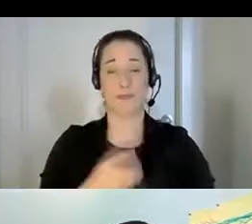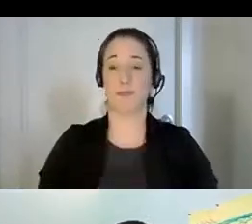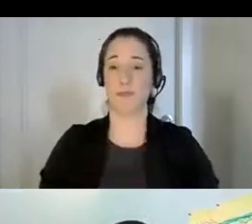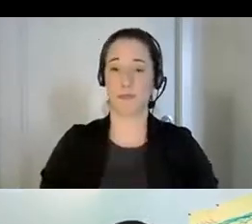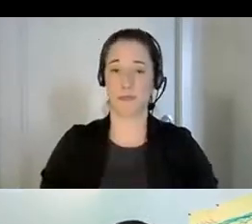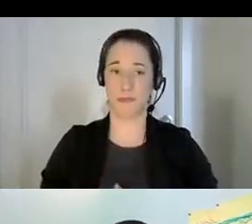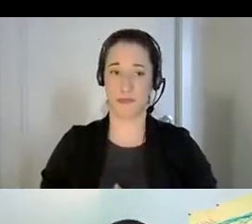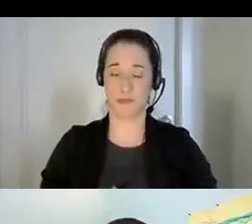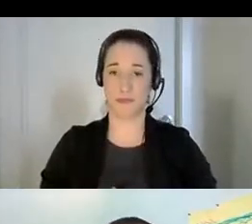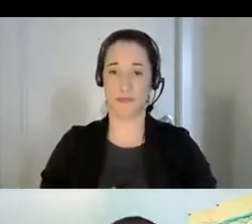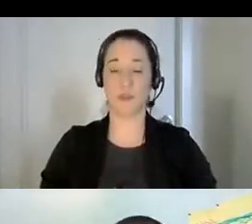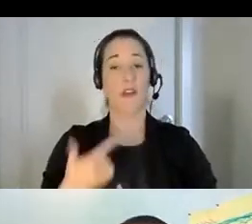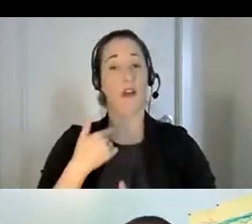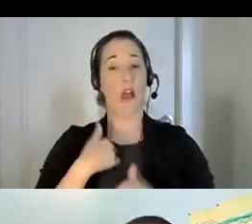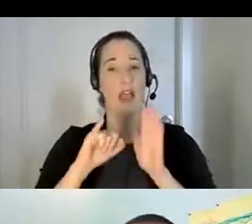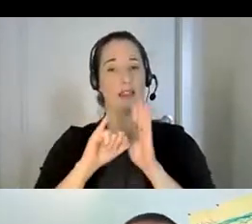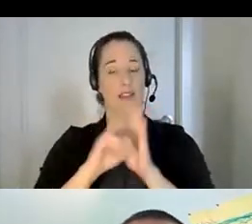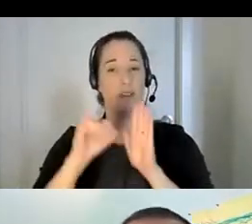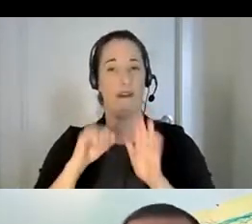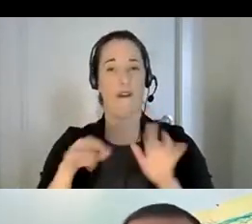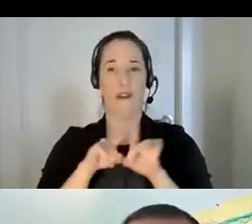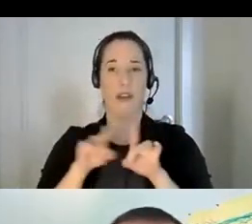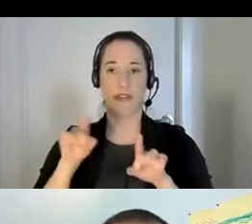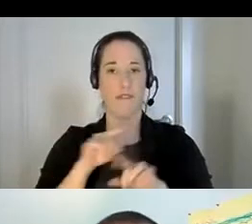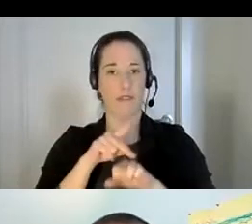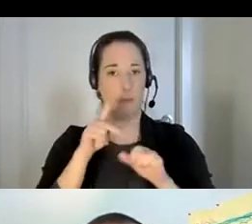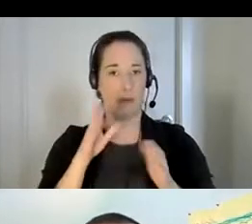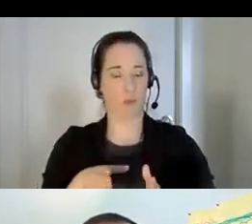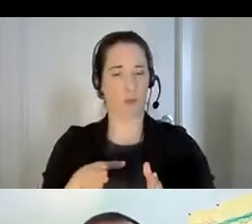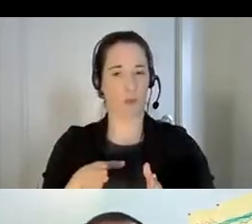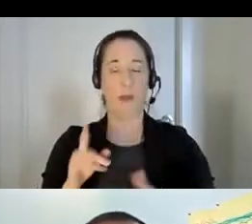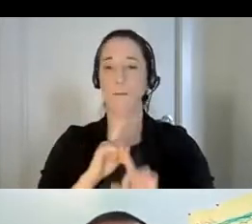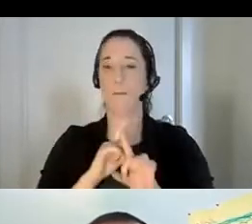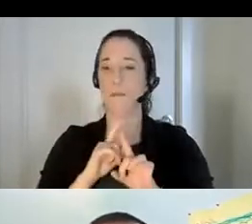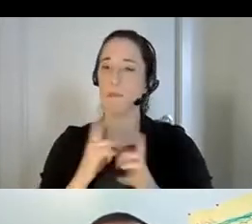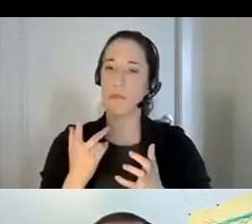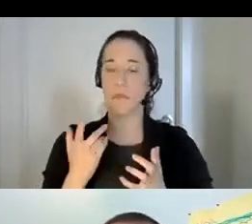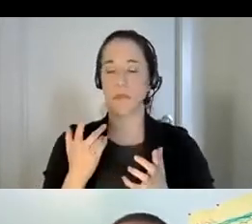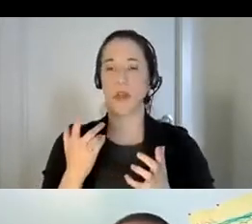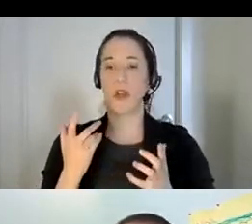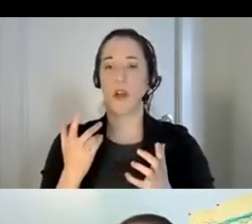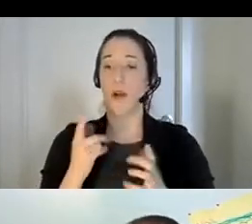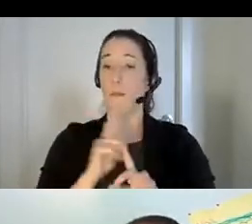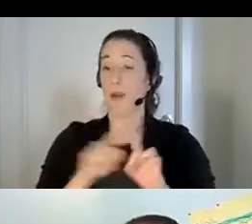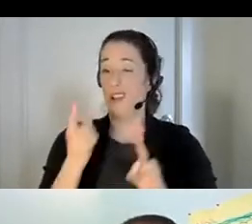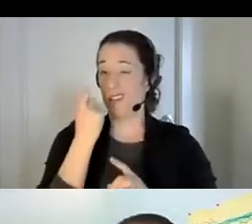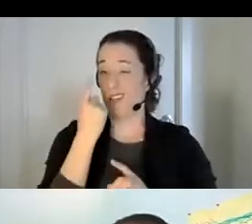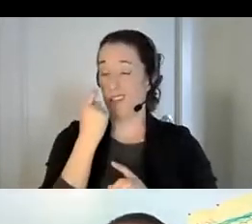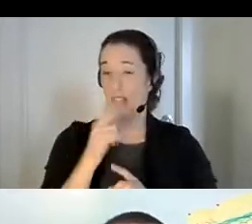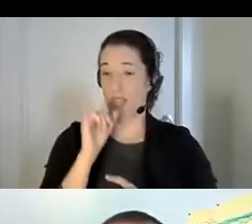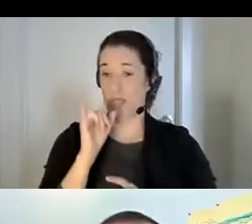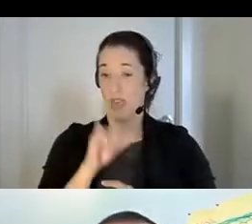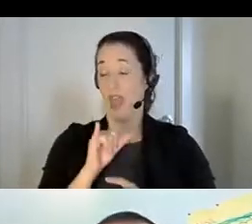Although I identify as Filipino, as it is what is most familiar to many people, Filipino really is a colonial